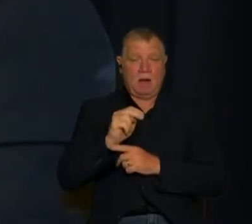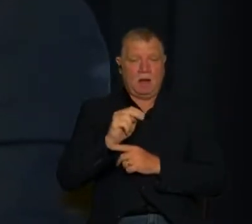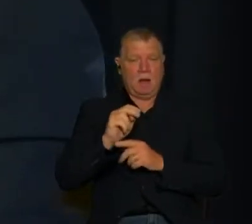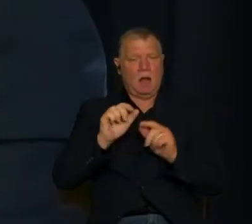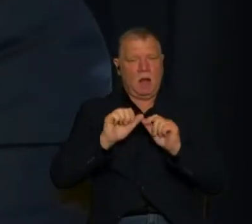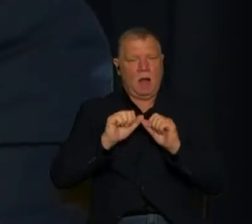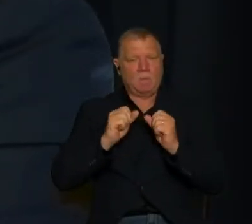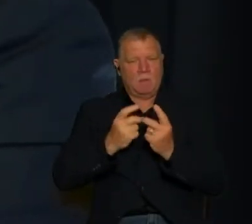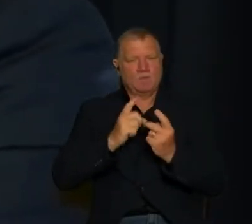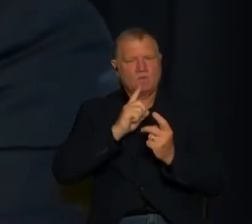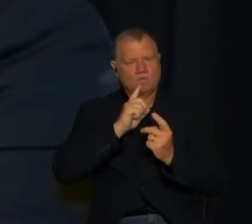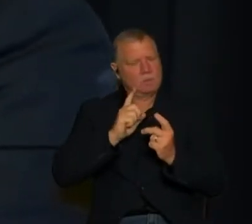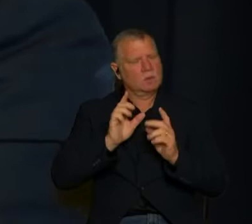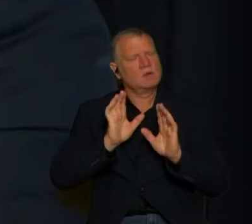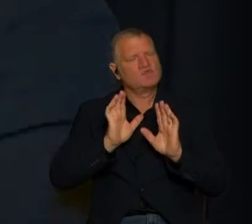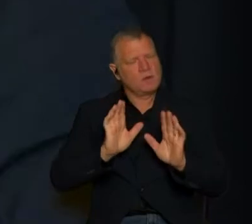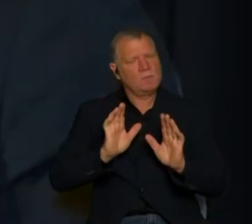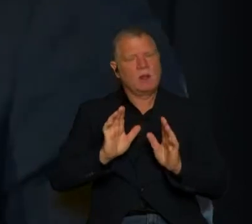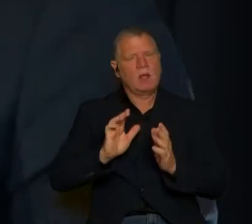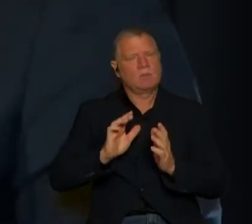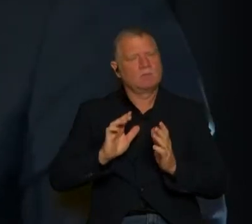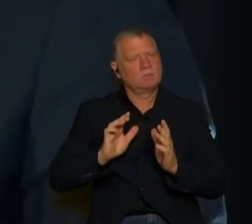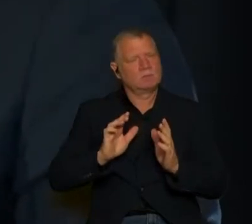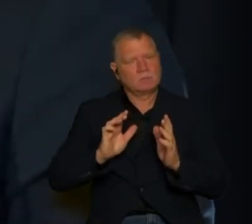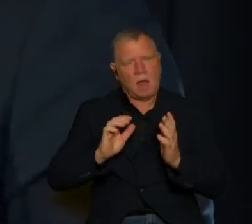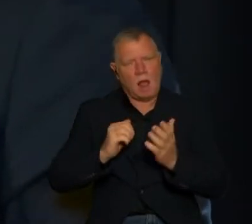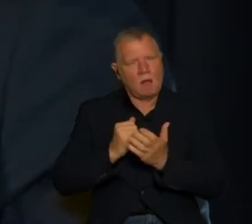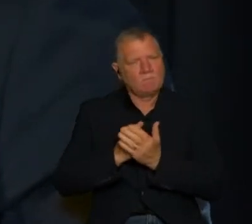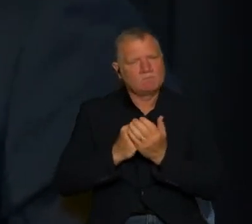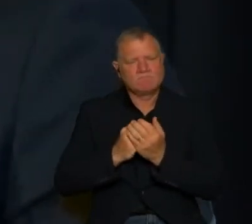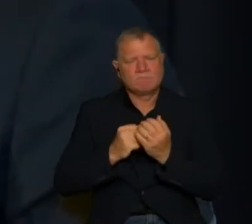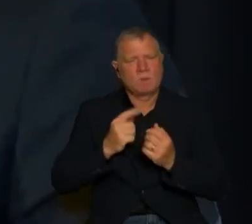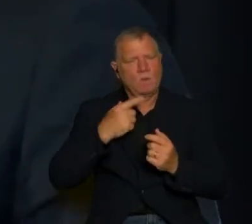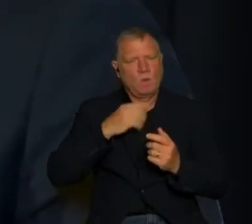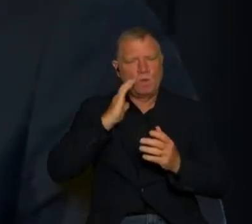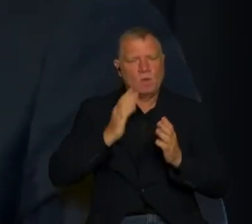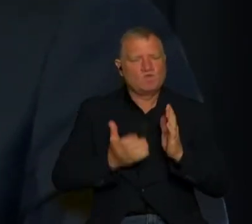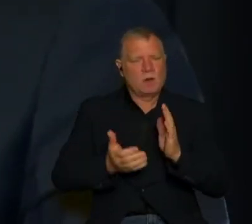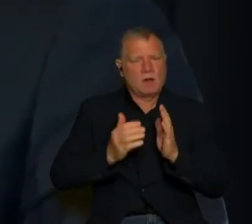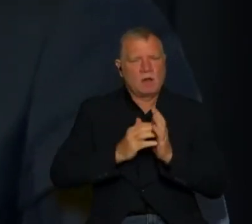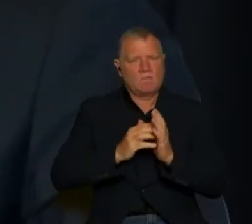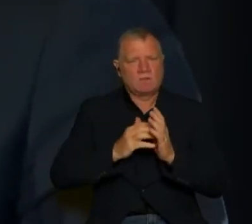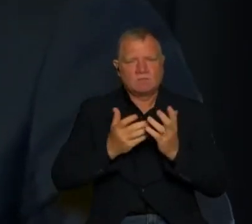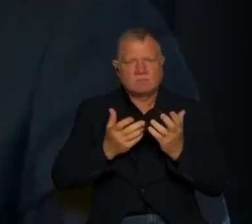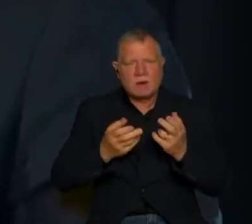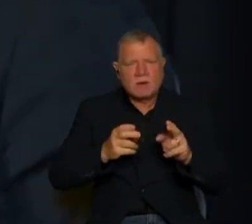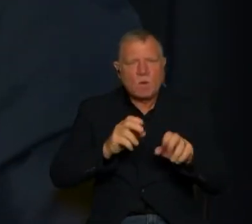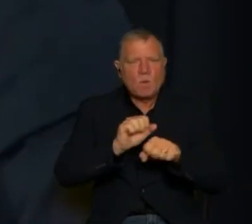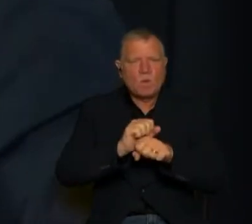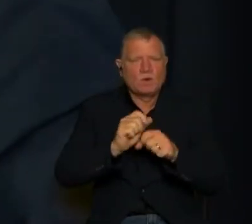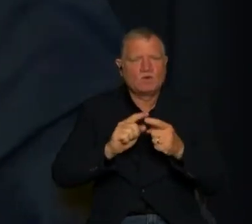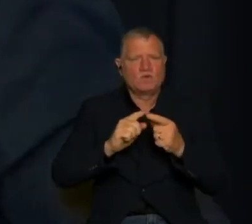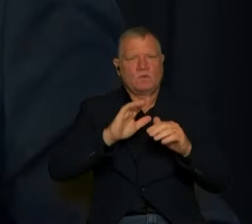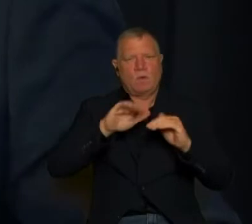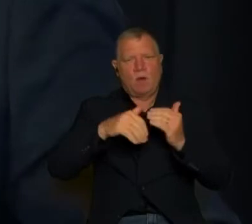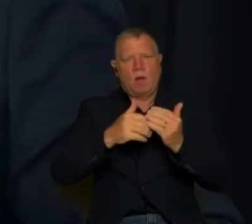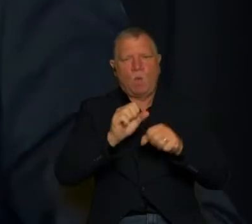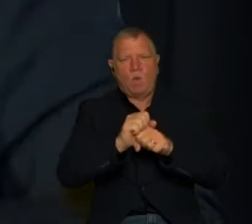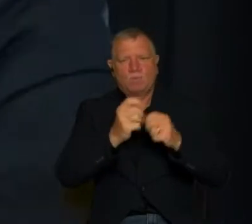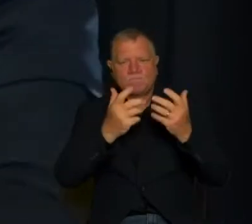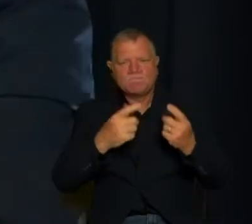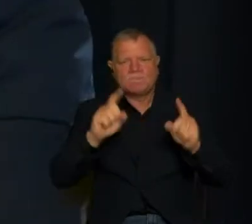has been extremely helpful and that we will continue our recovery efforts until all work has been